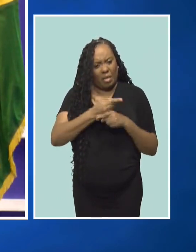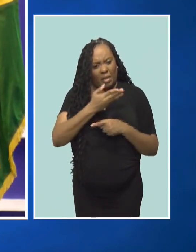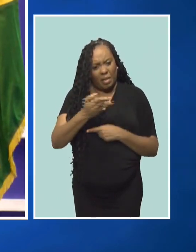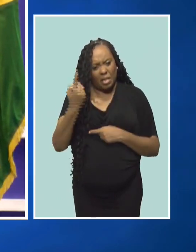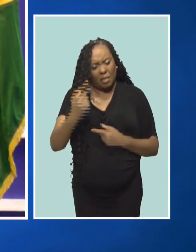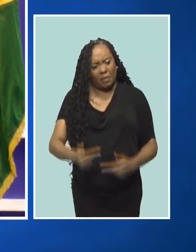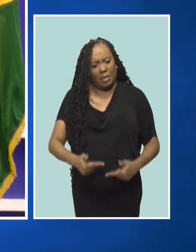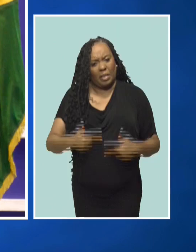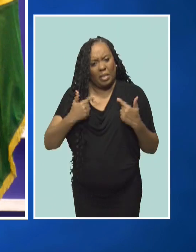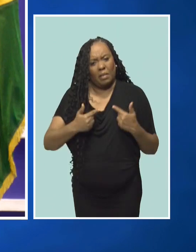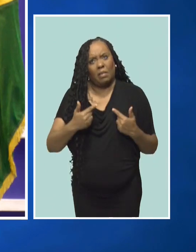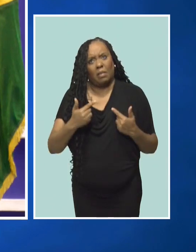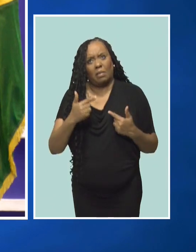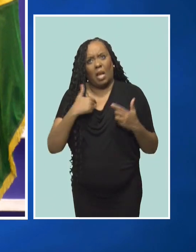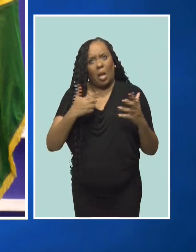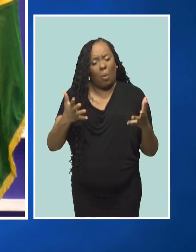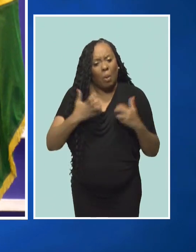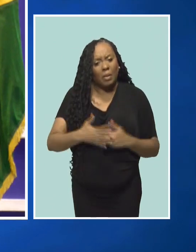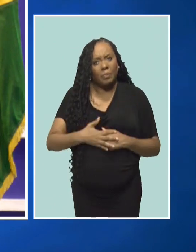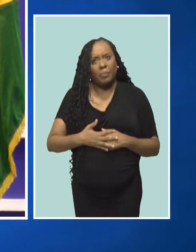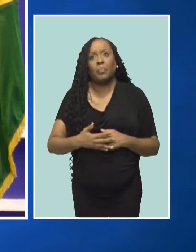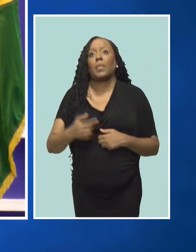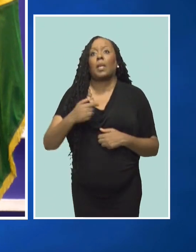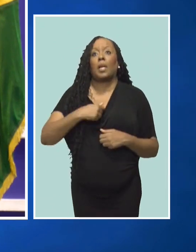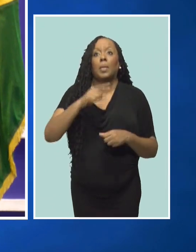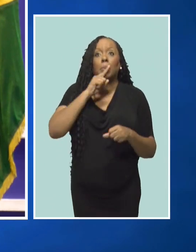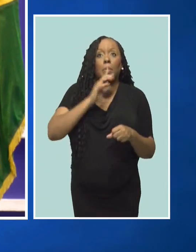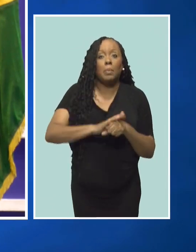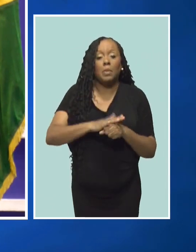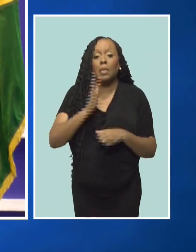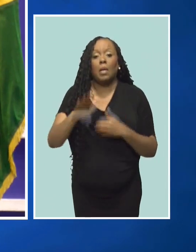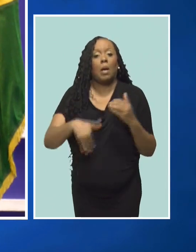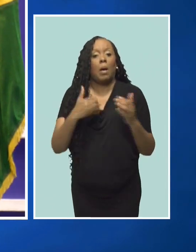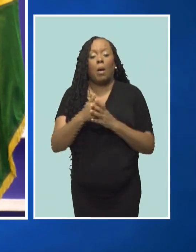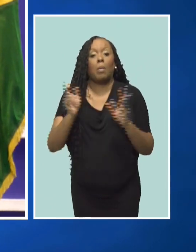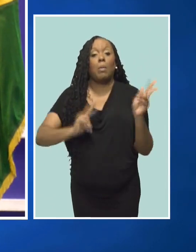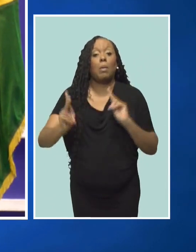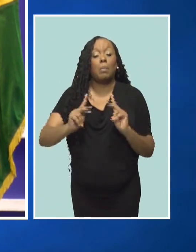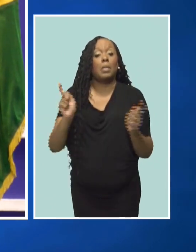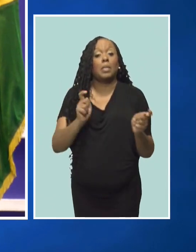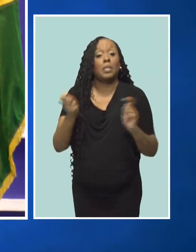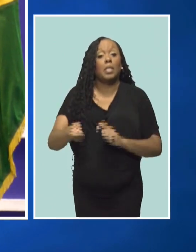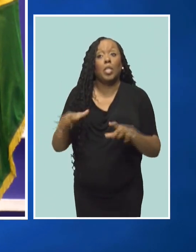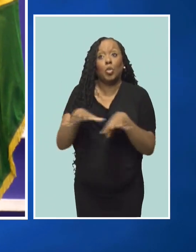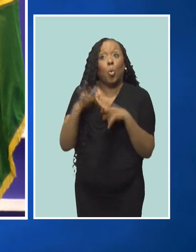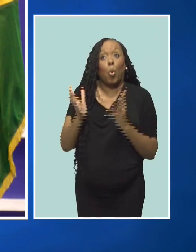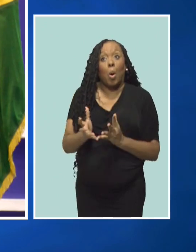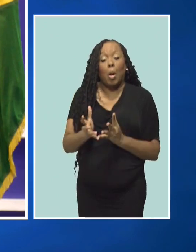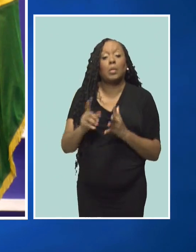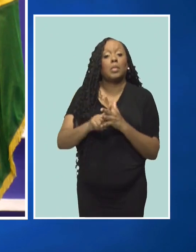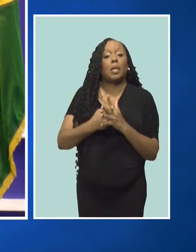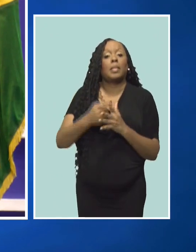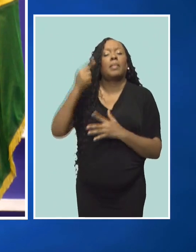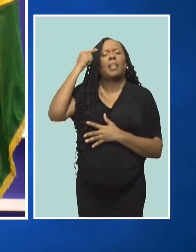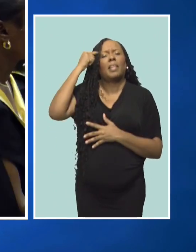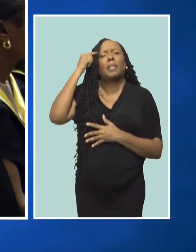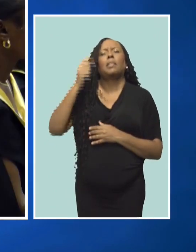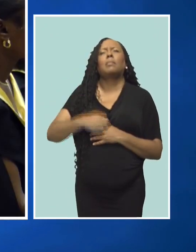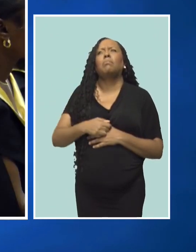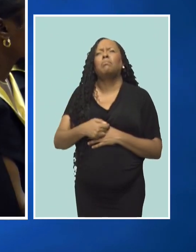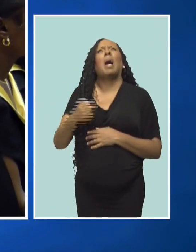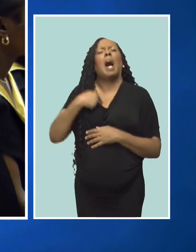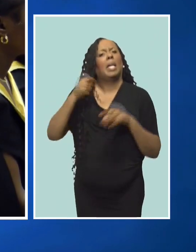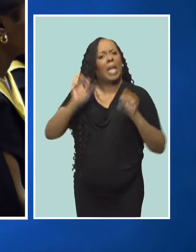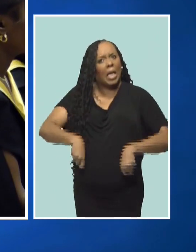live the life that I want to live? I promise you, every person who has changed the world started by thinking that they could.